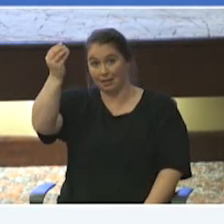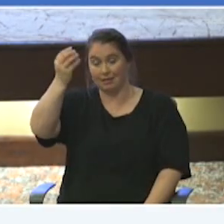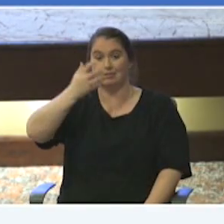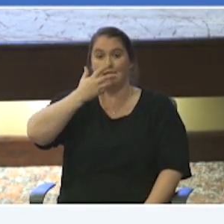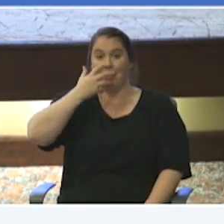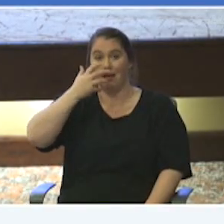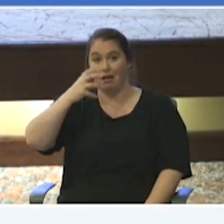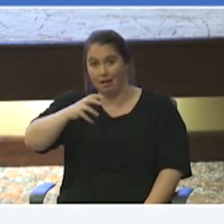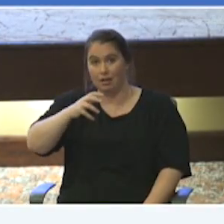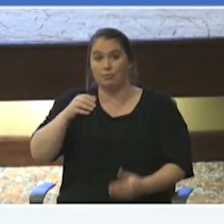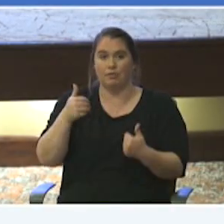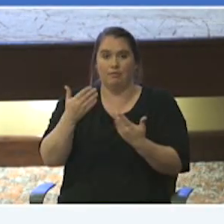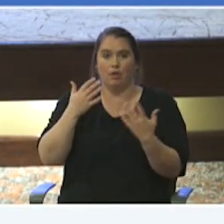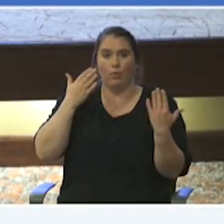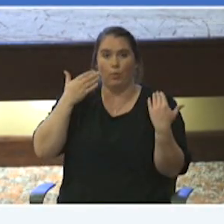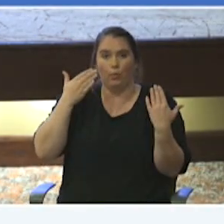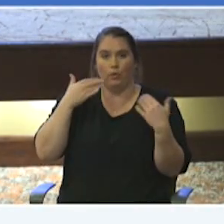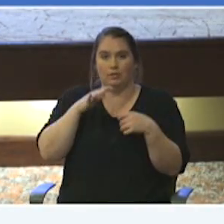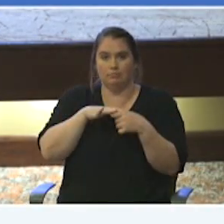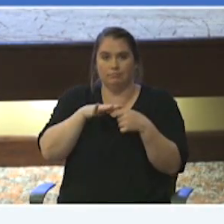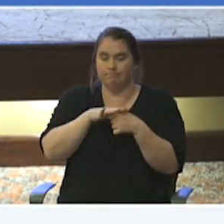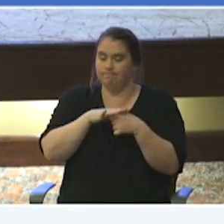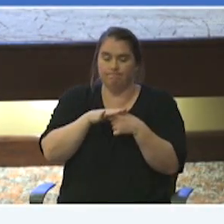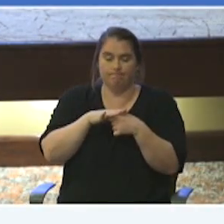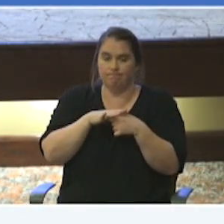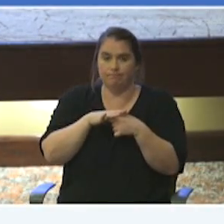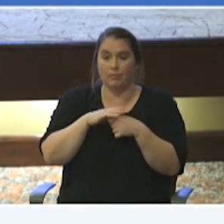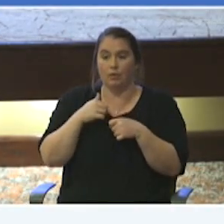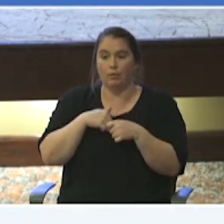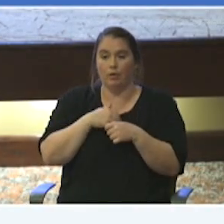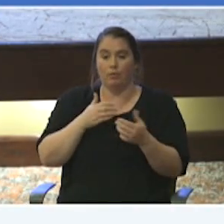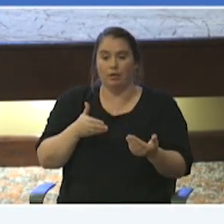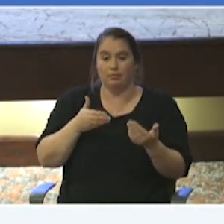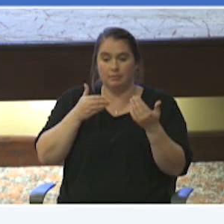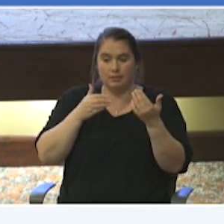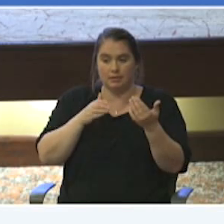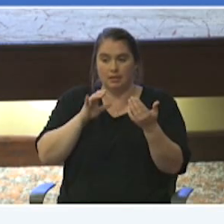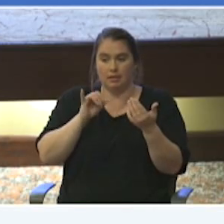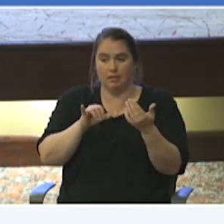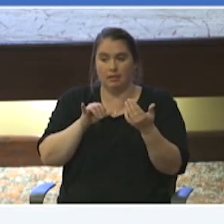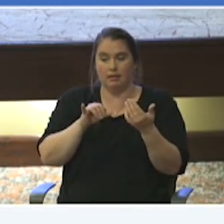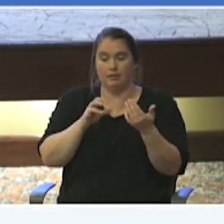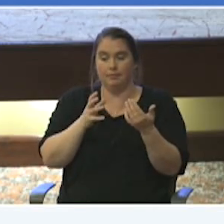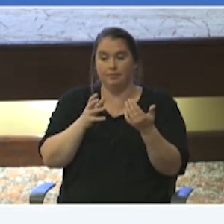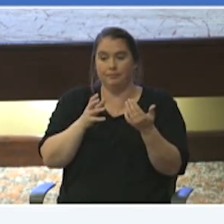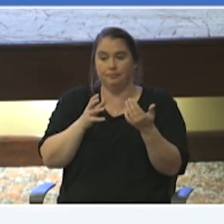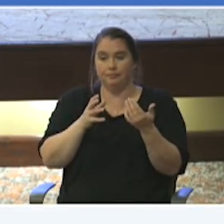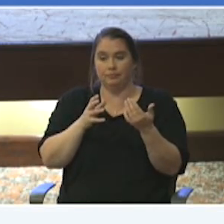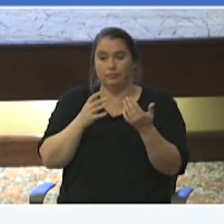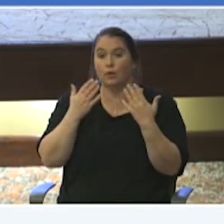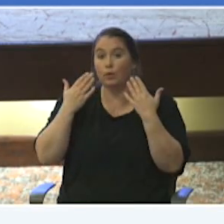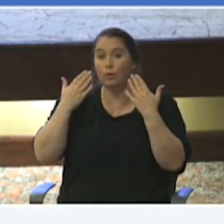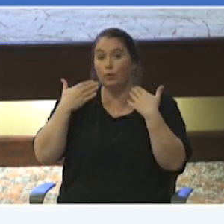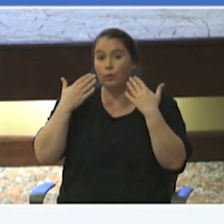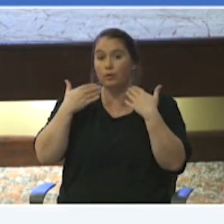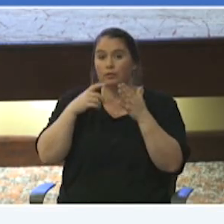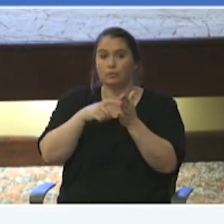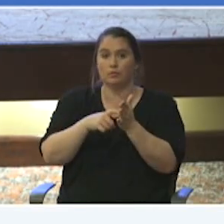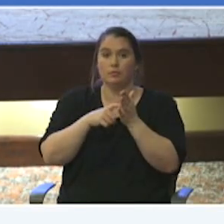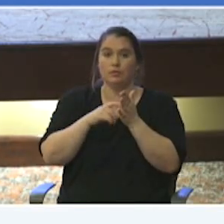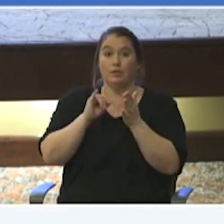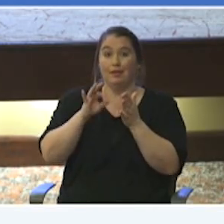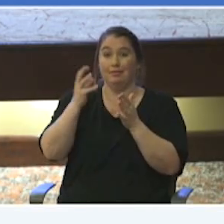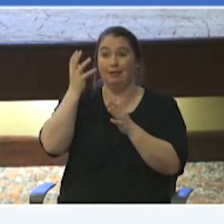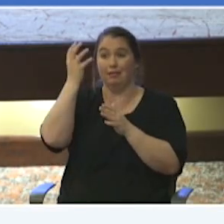amendment that we're recommending that would require some cooling requirements. So when it's